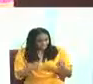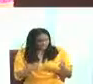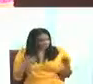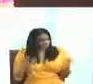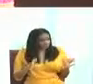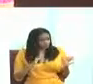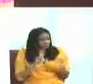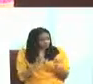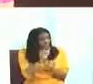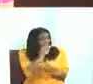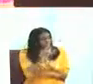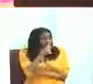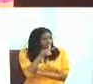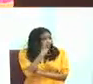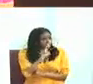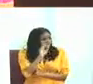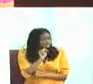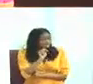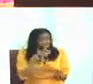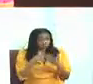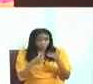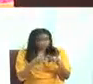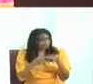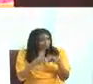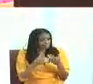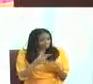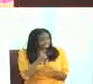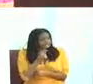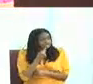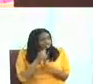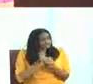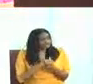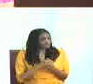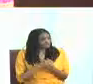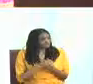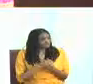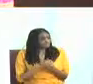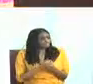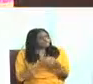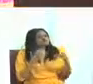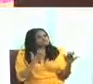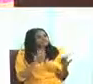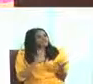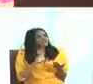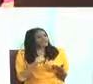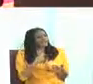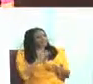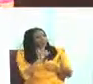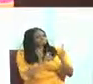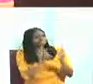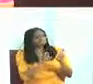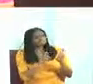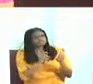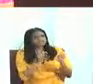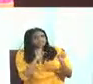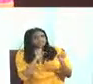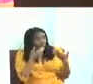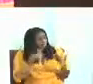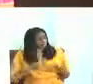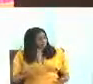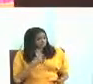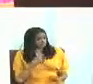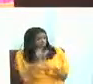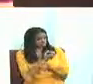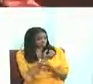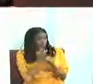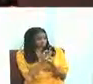people, LGBT or whatever, be saved? So I ask the question, can I as a divorced woman, I